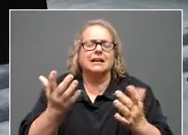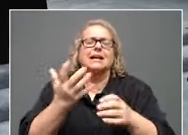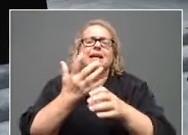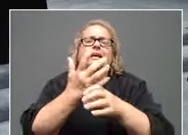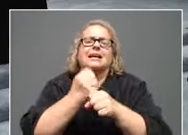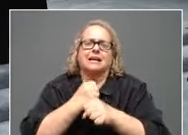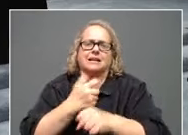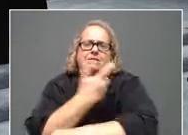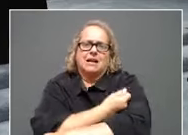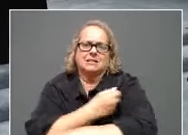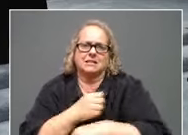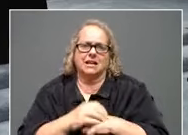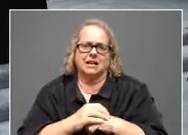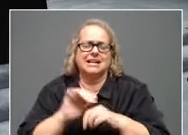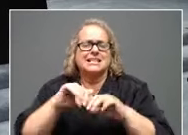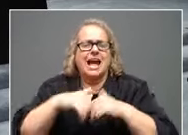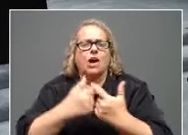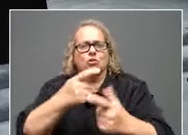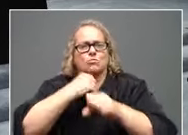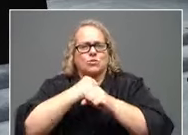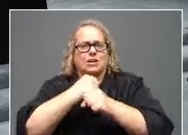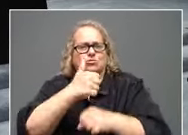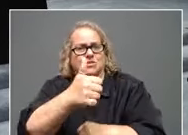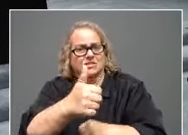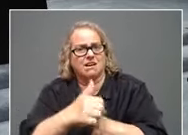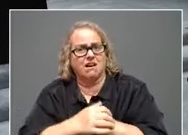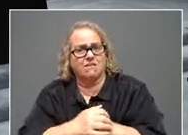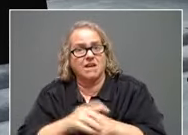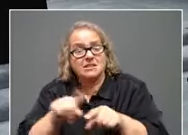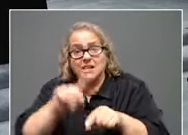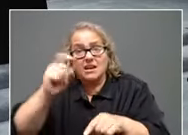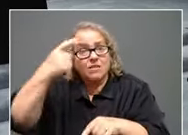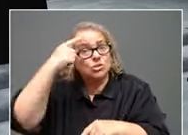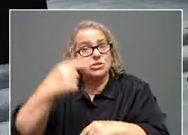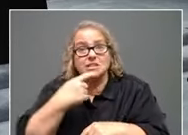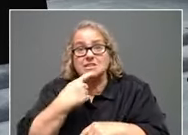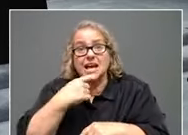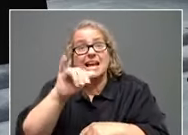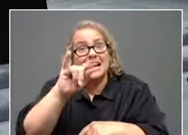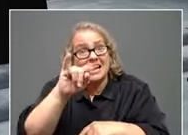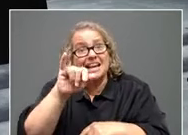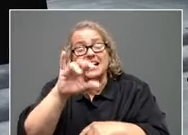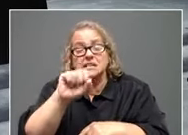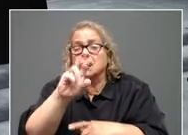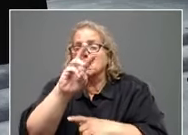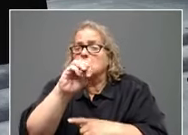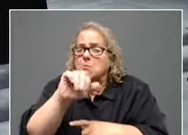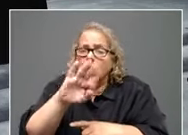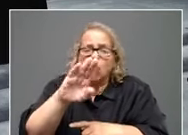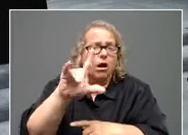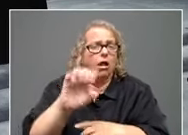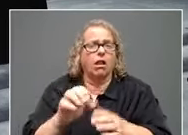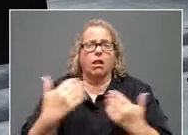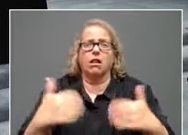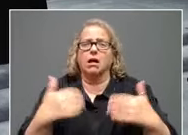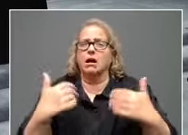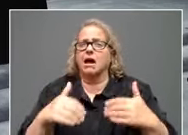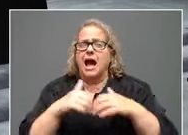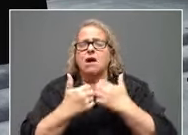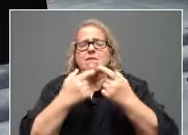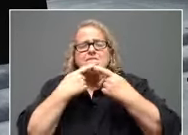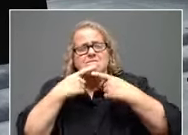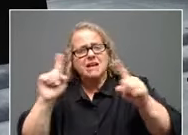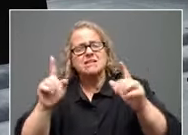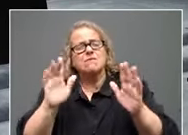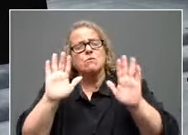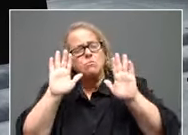vaccinated. It's how you protect yourself. As the governor said, it is a miracle how effective these vaccines are. It's